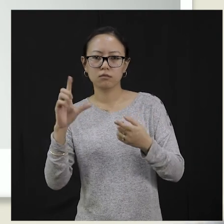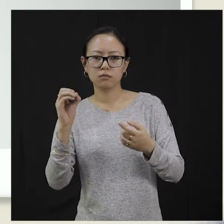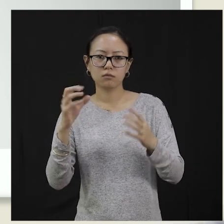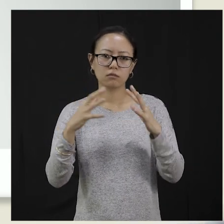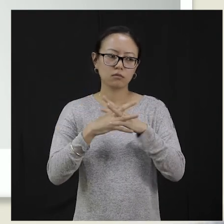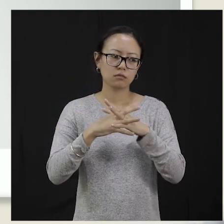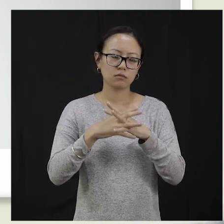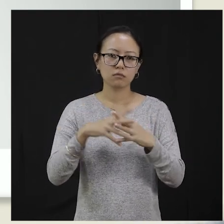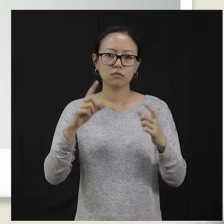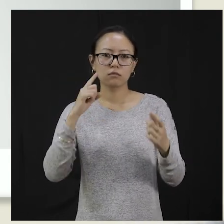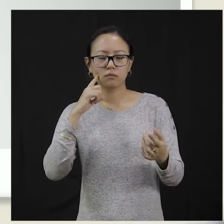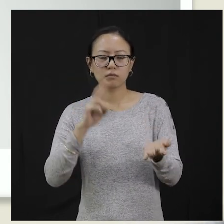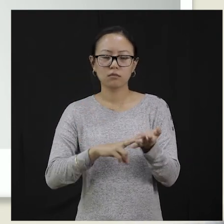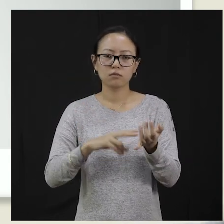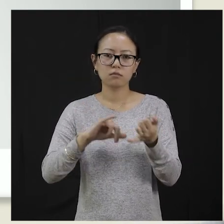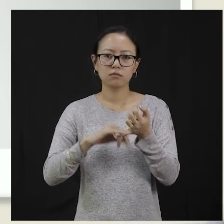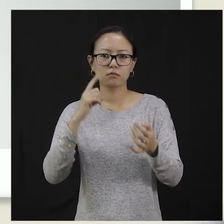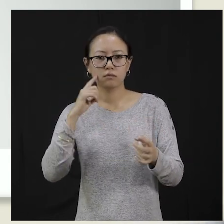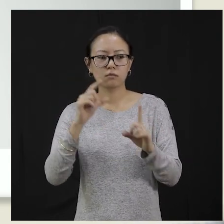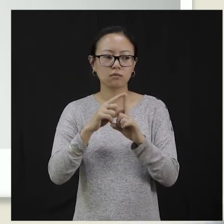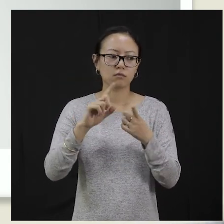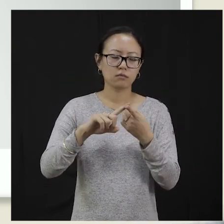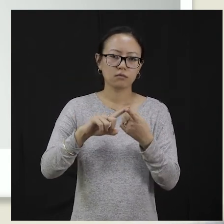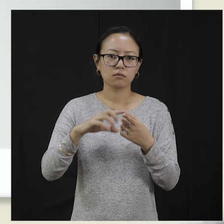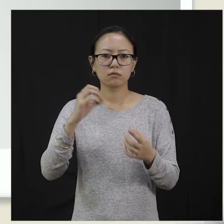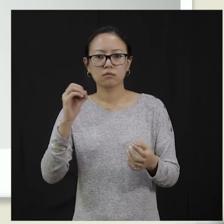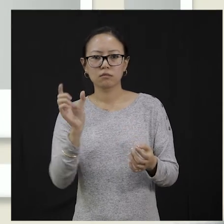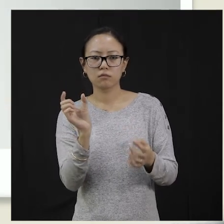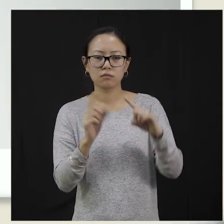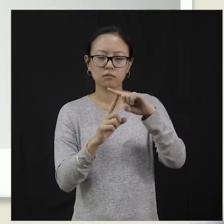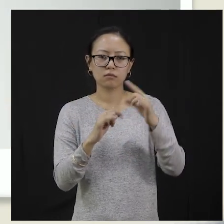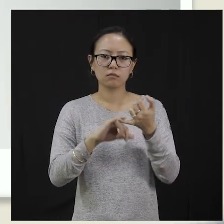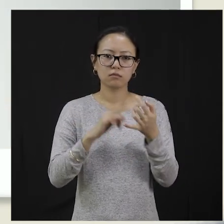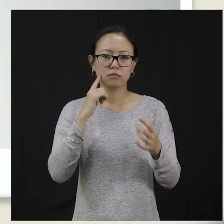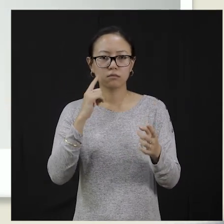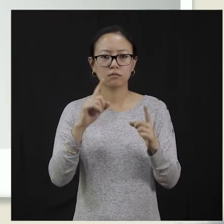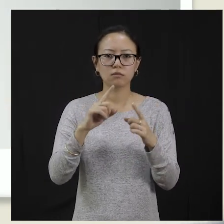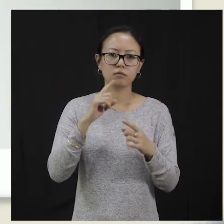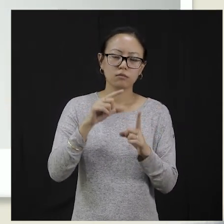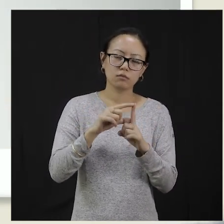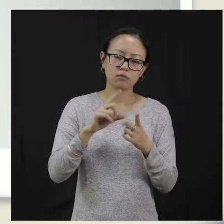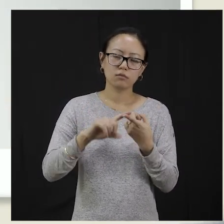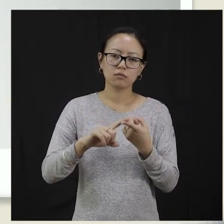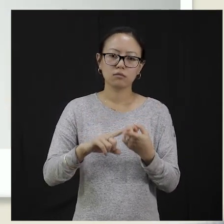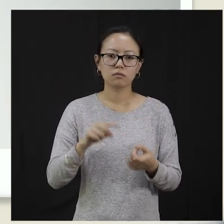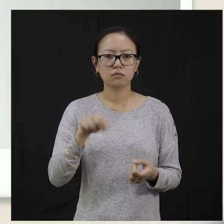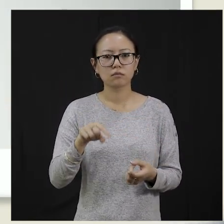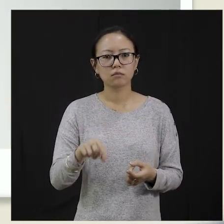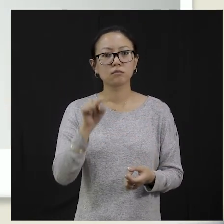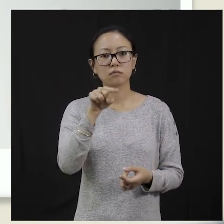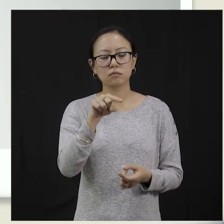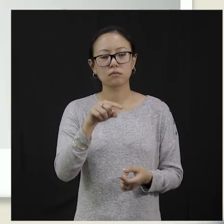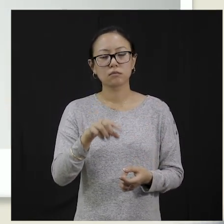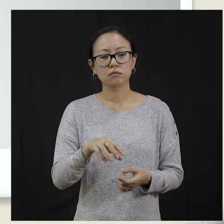outside. These are the new words we learned today. Okay, then this is our activity